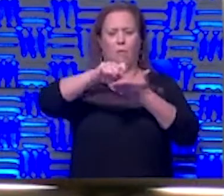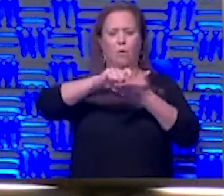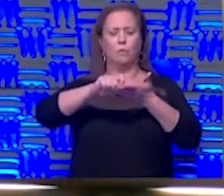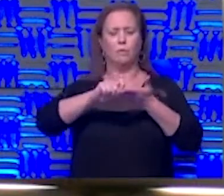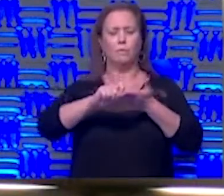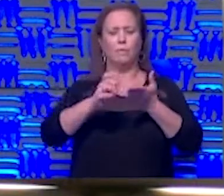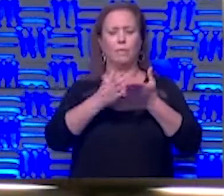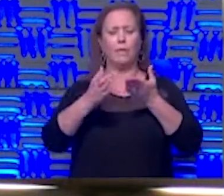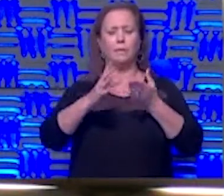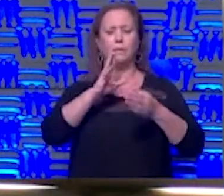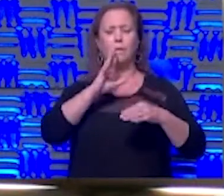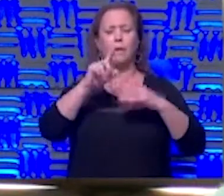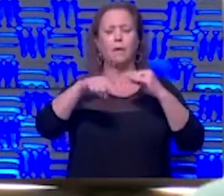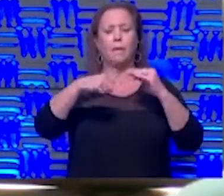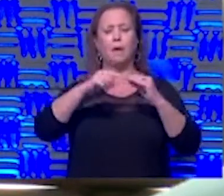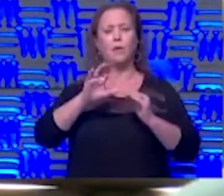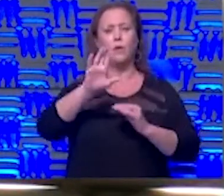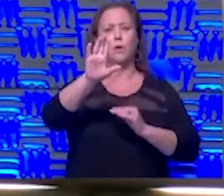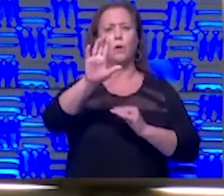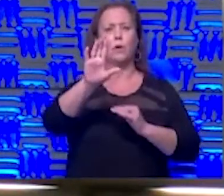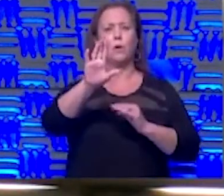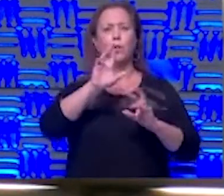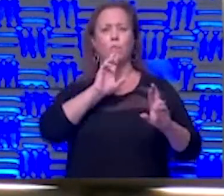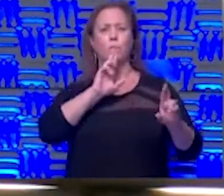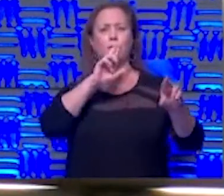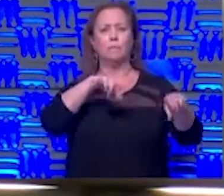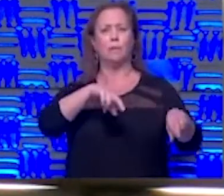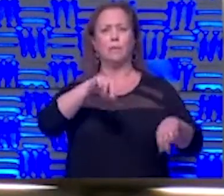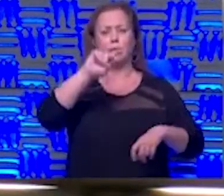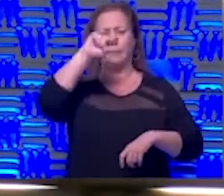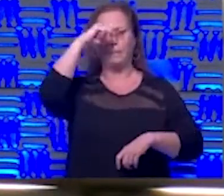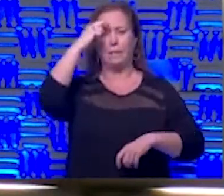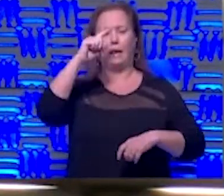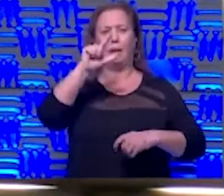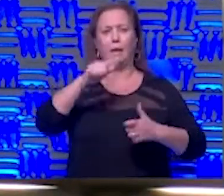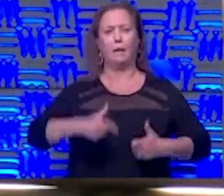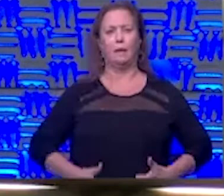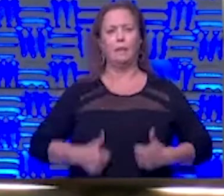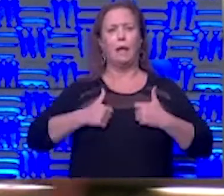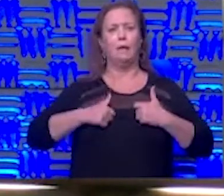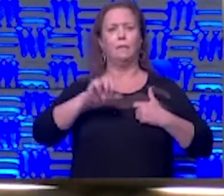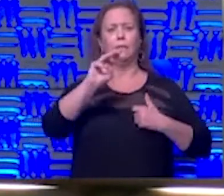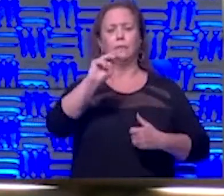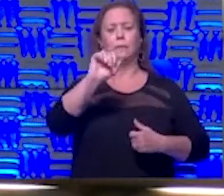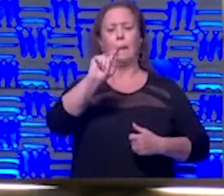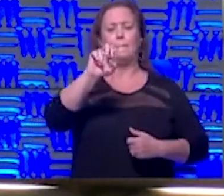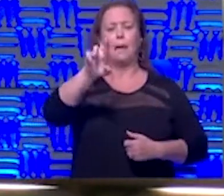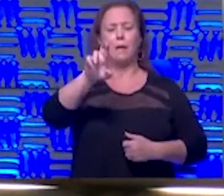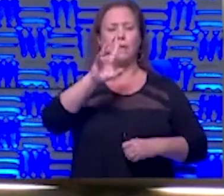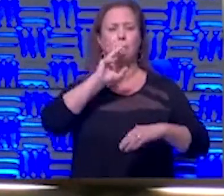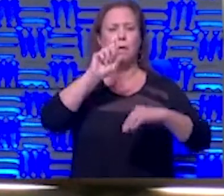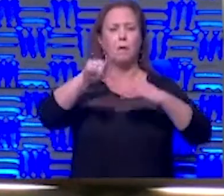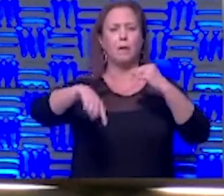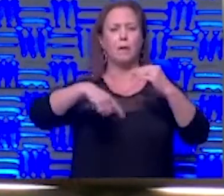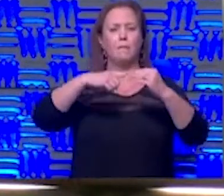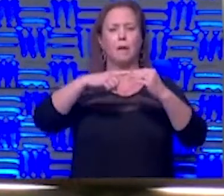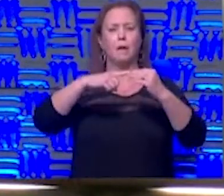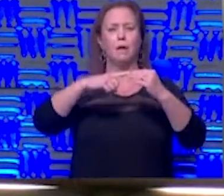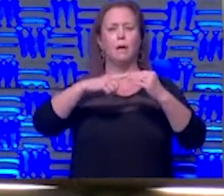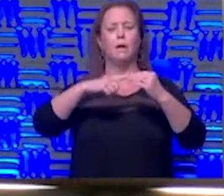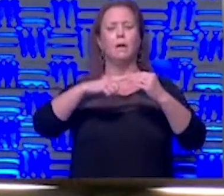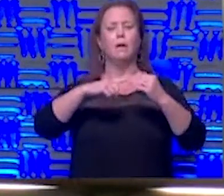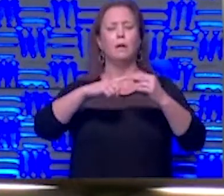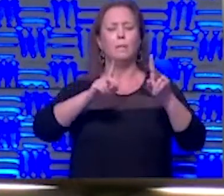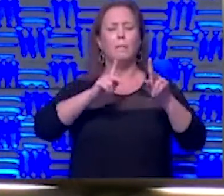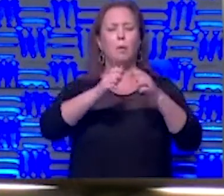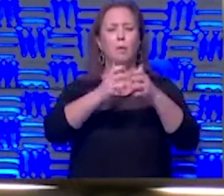talking about like your response to Black Lives Matter and talking about the homeless programs and